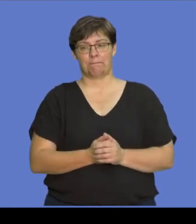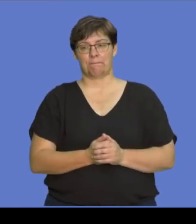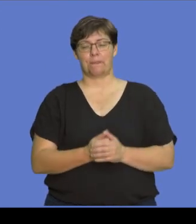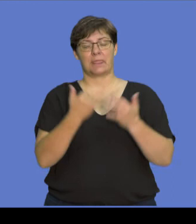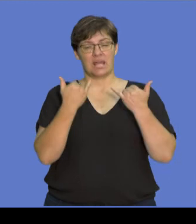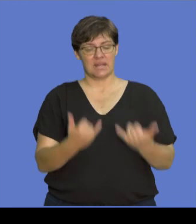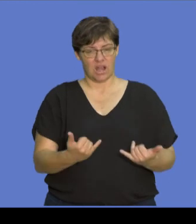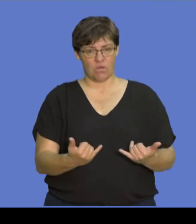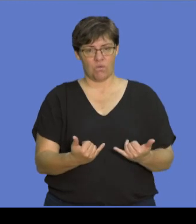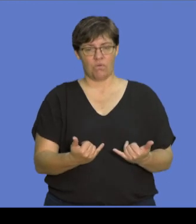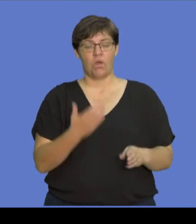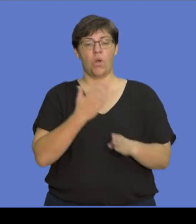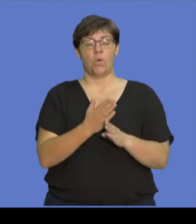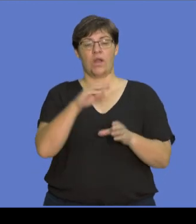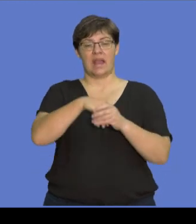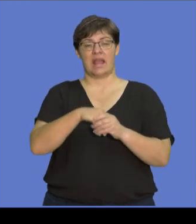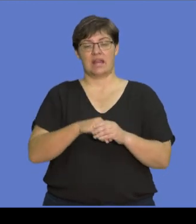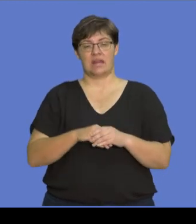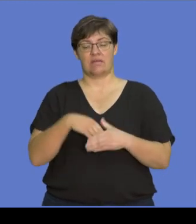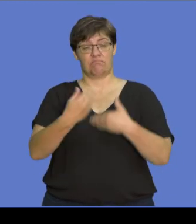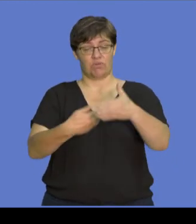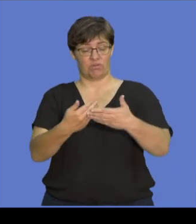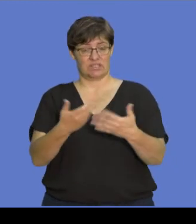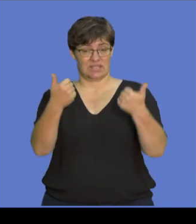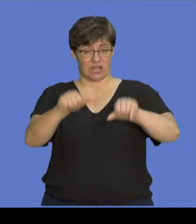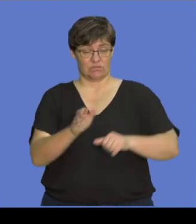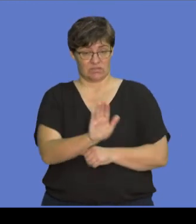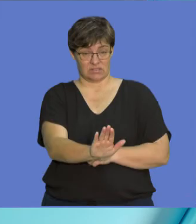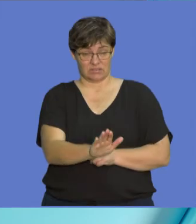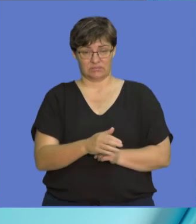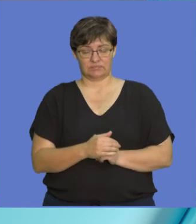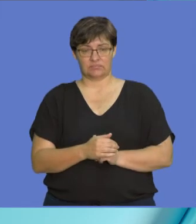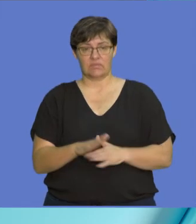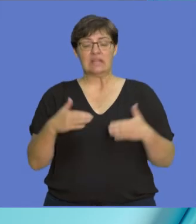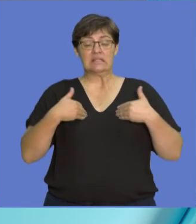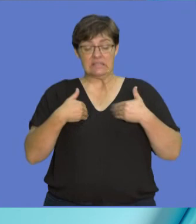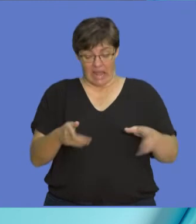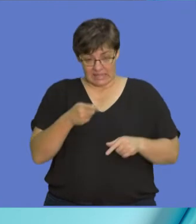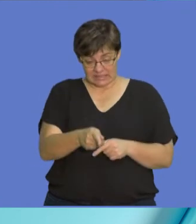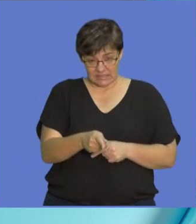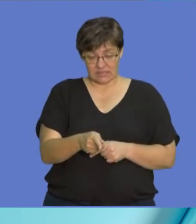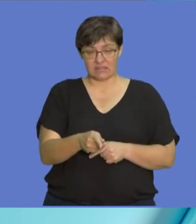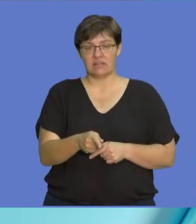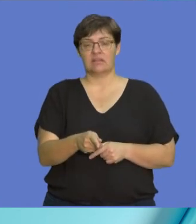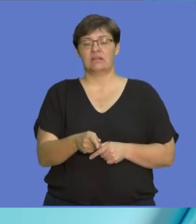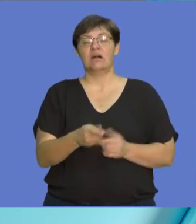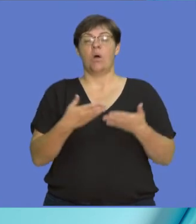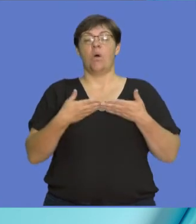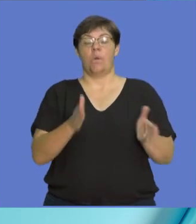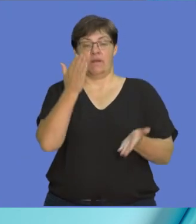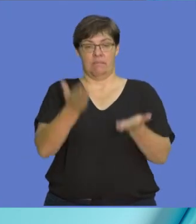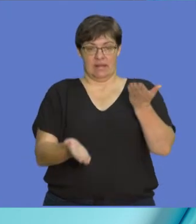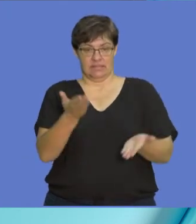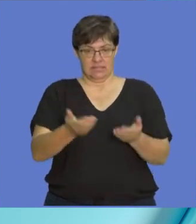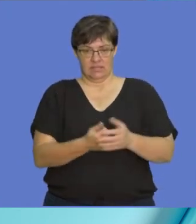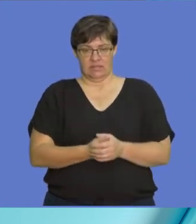So here we now come into the work in progress account. Once again, you start off your work in progress account with the